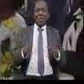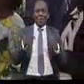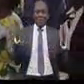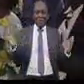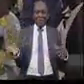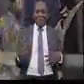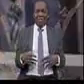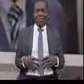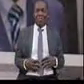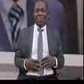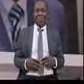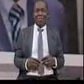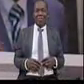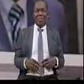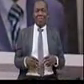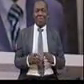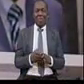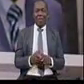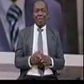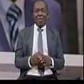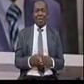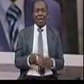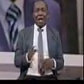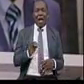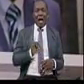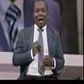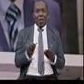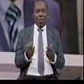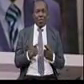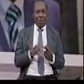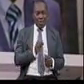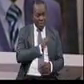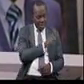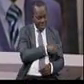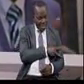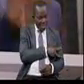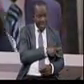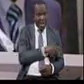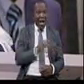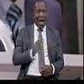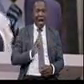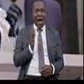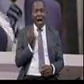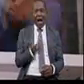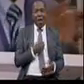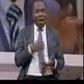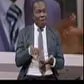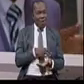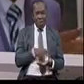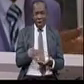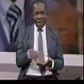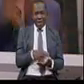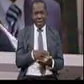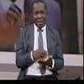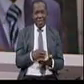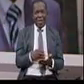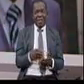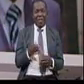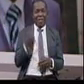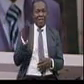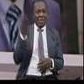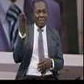I will not forget to appreciate God for the choir. You know, there was a sentiment that was flying in town